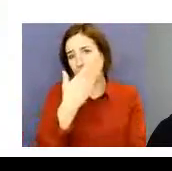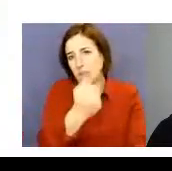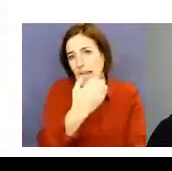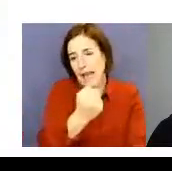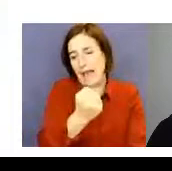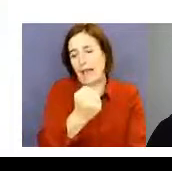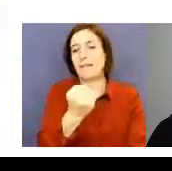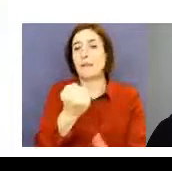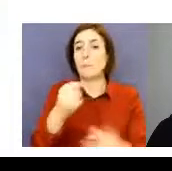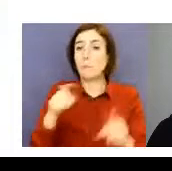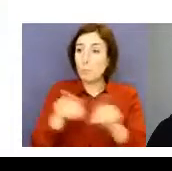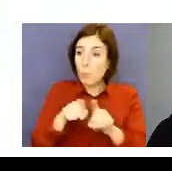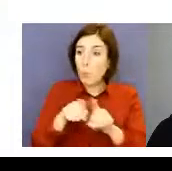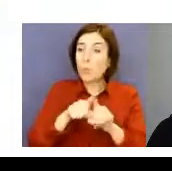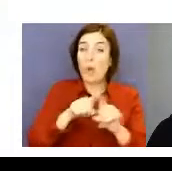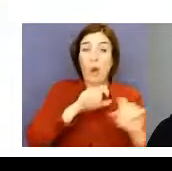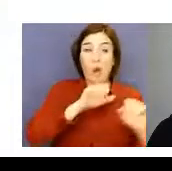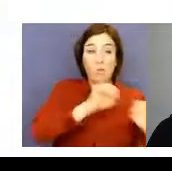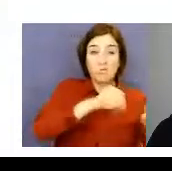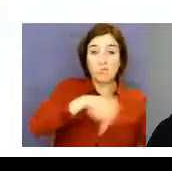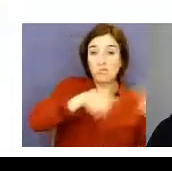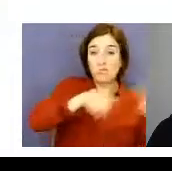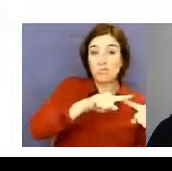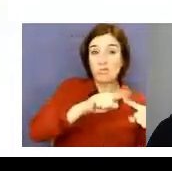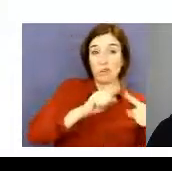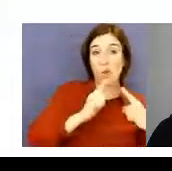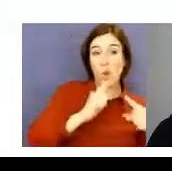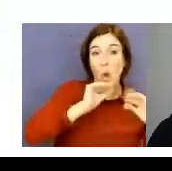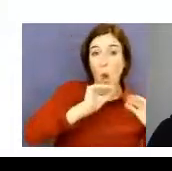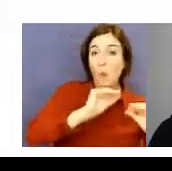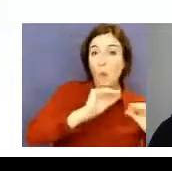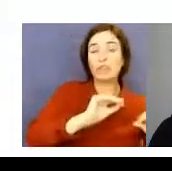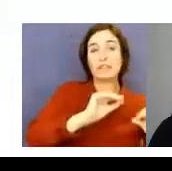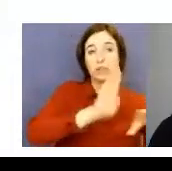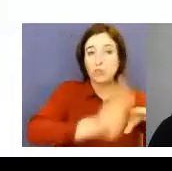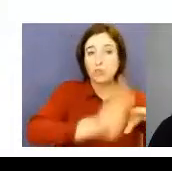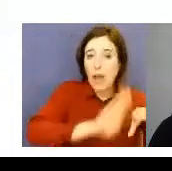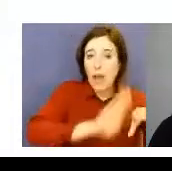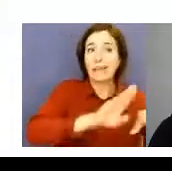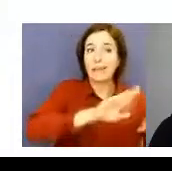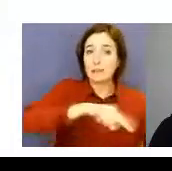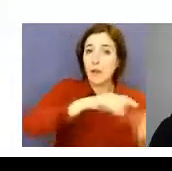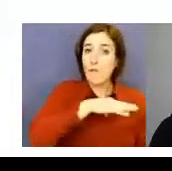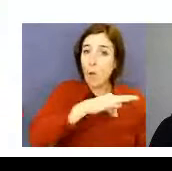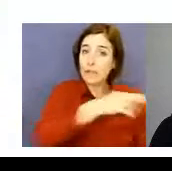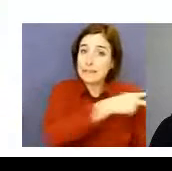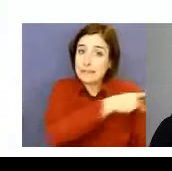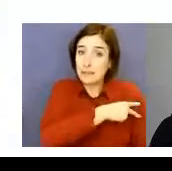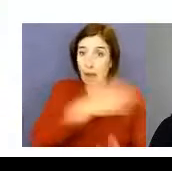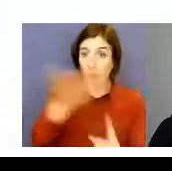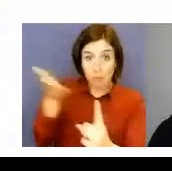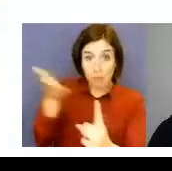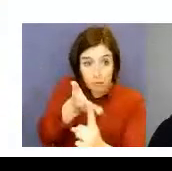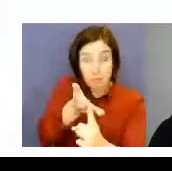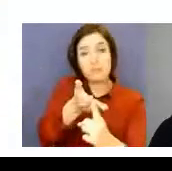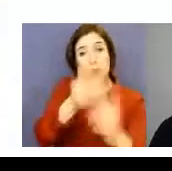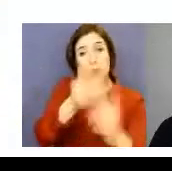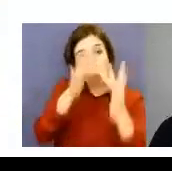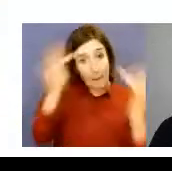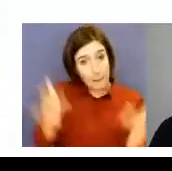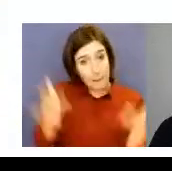also signpost coaches, volunteers and staff to the UK Coaching website. And you can look at the